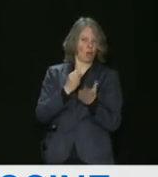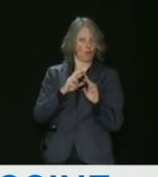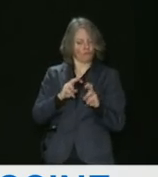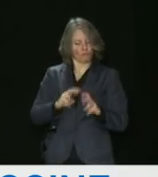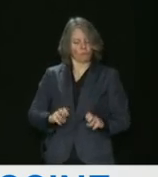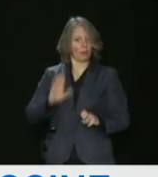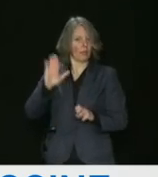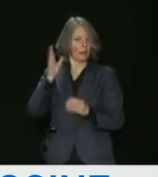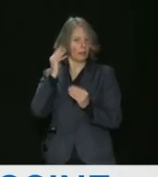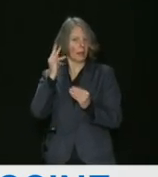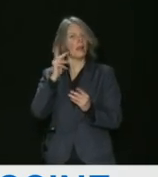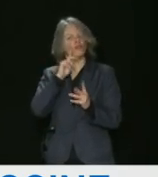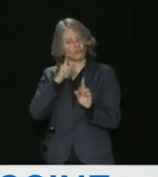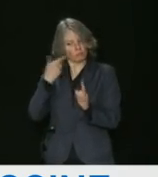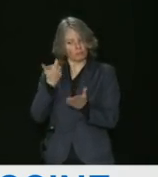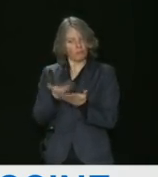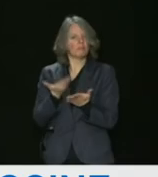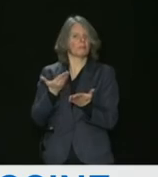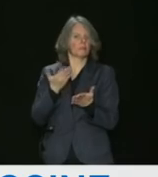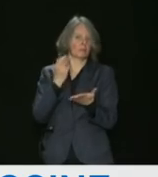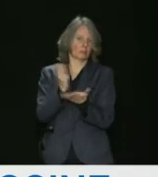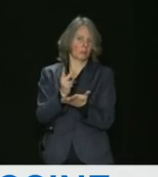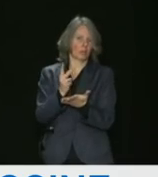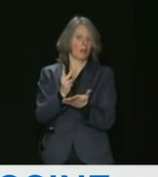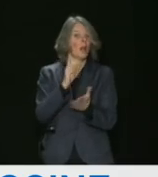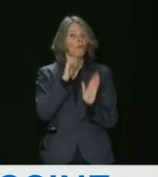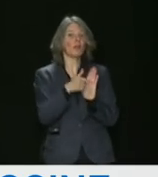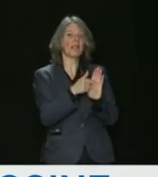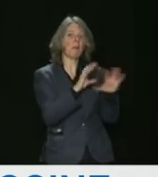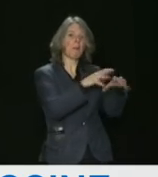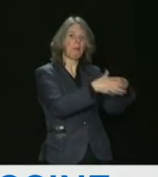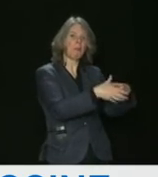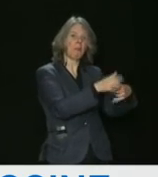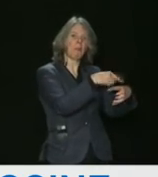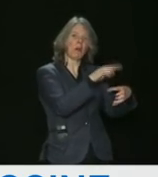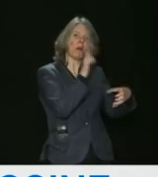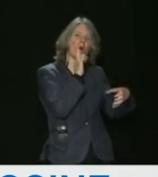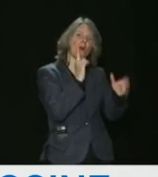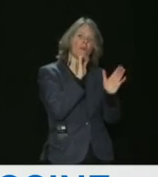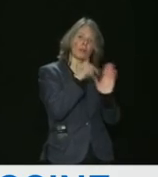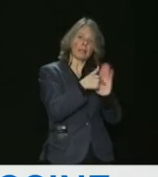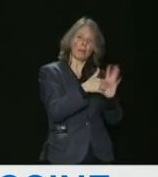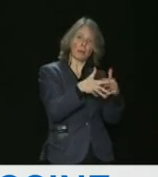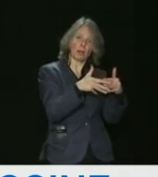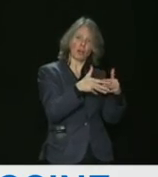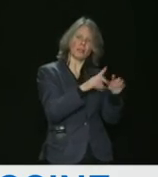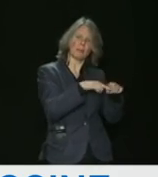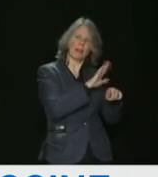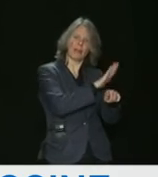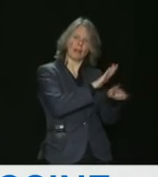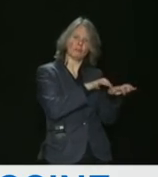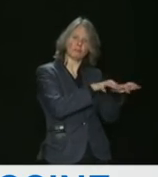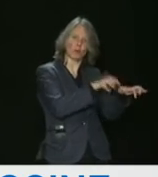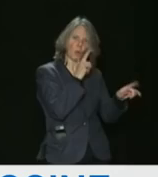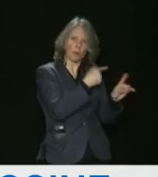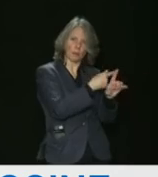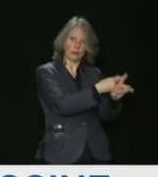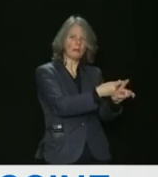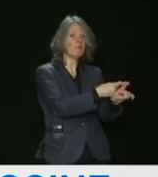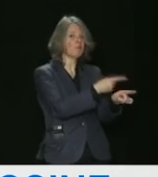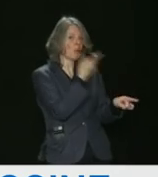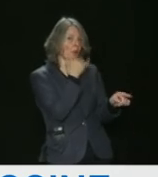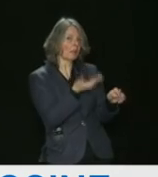at the sub-geographic regions. For example, in the U.S., there is a slightly higher efficacy rate, about 72%.